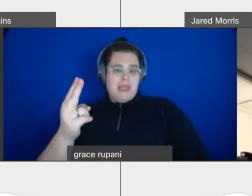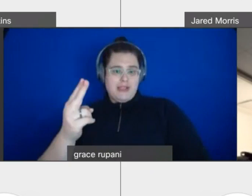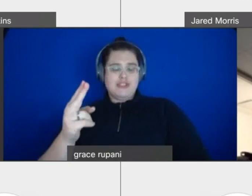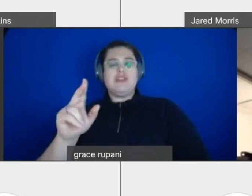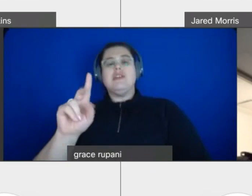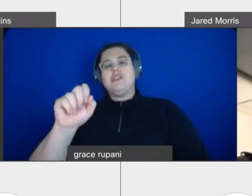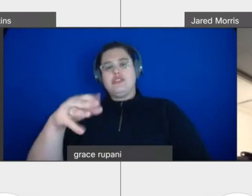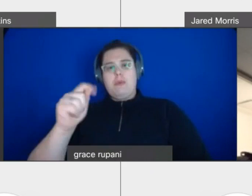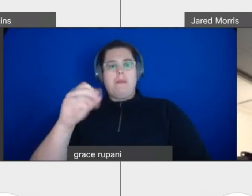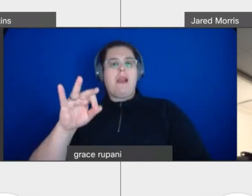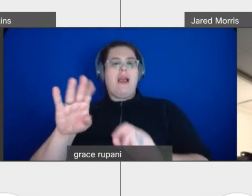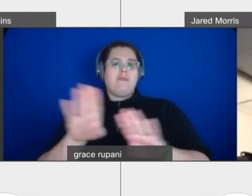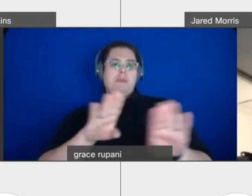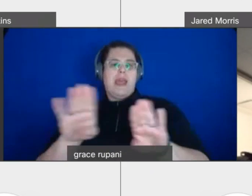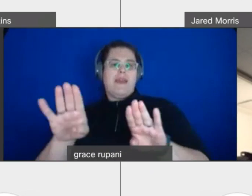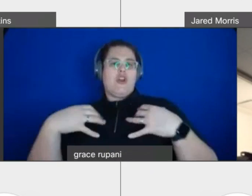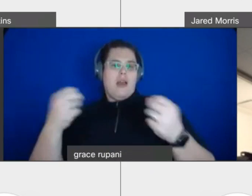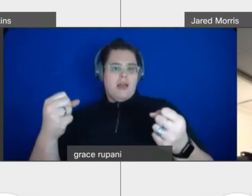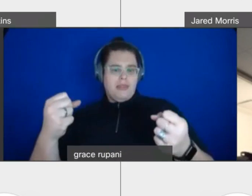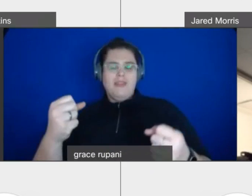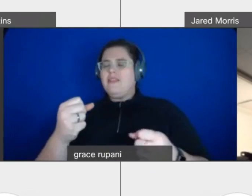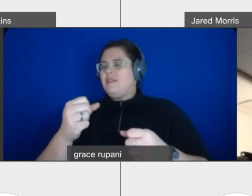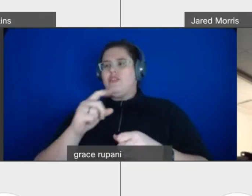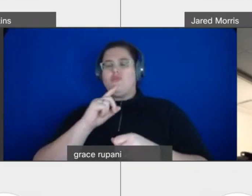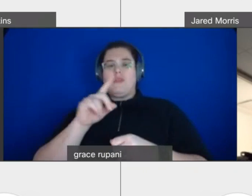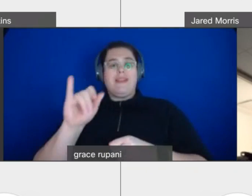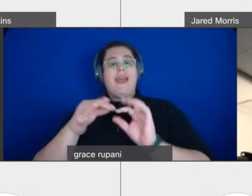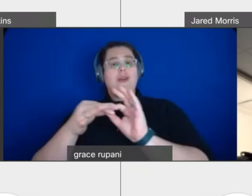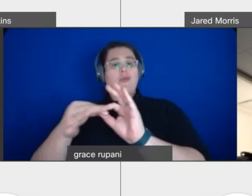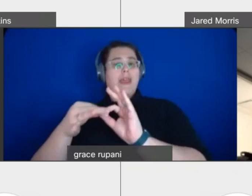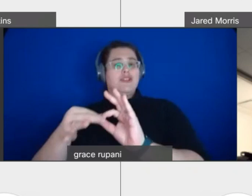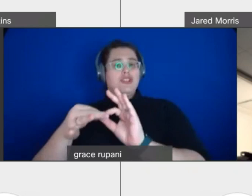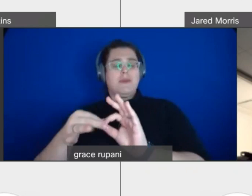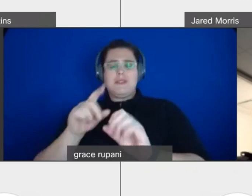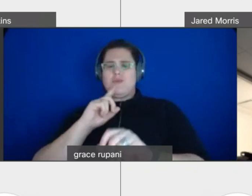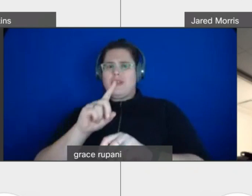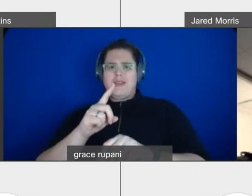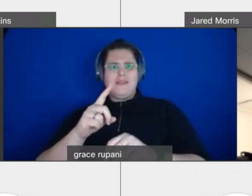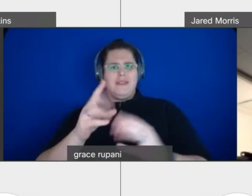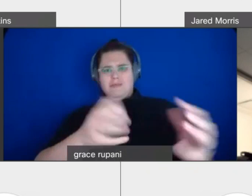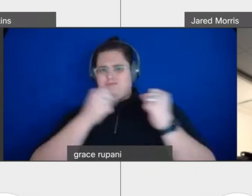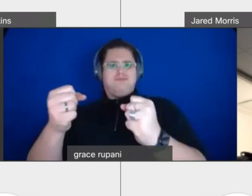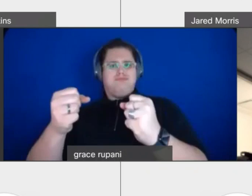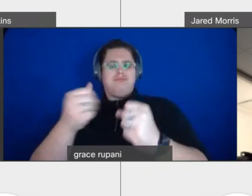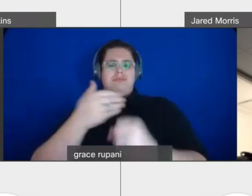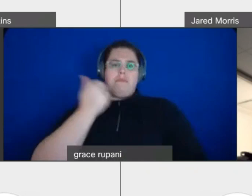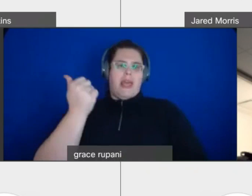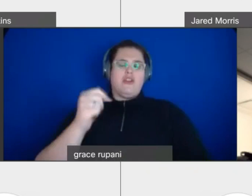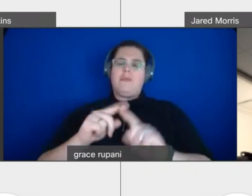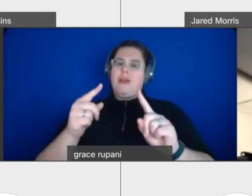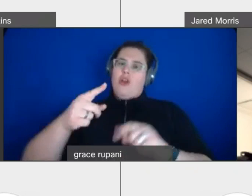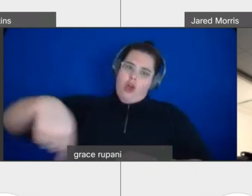been ramped up. We always had relationships and we always met, but we're in this fight